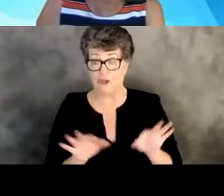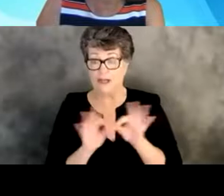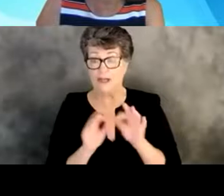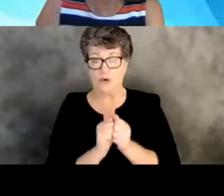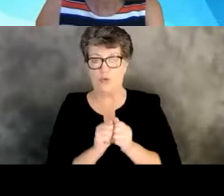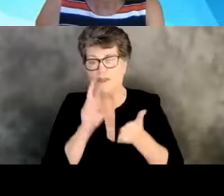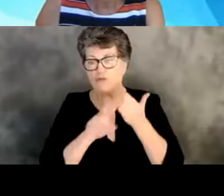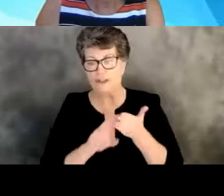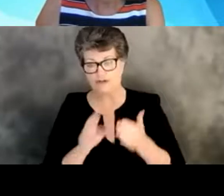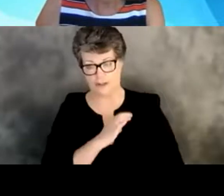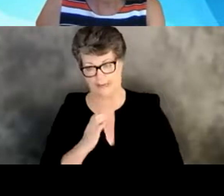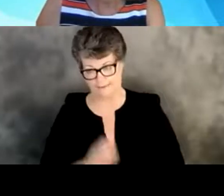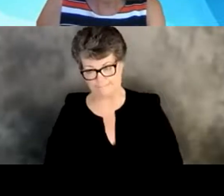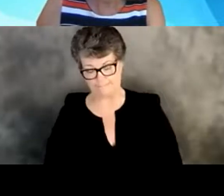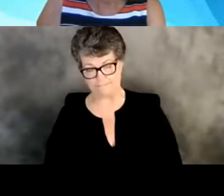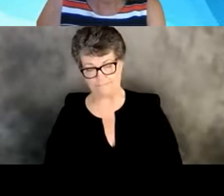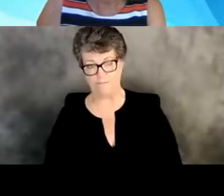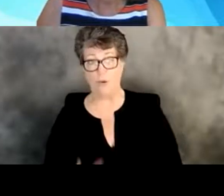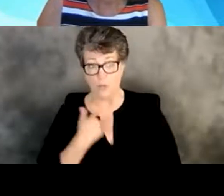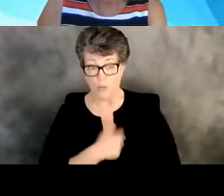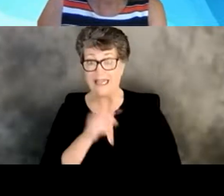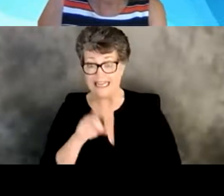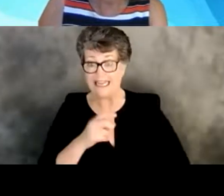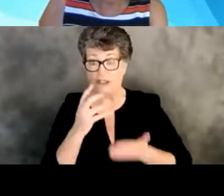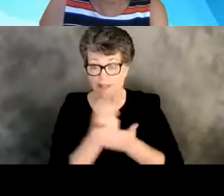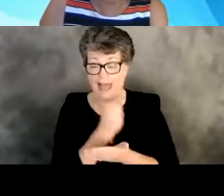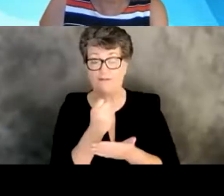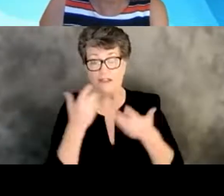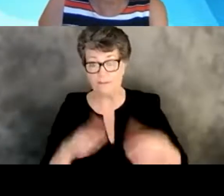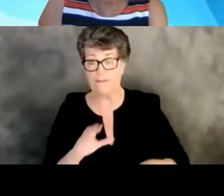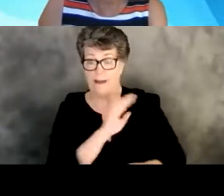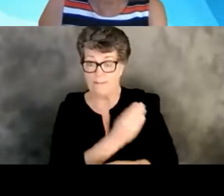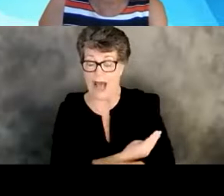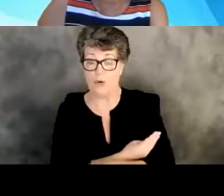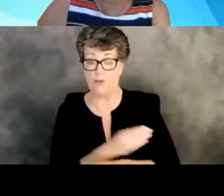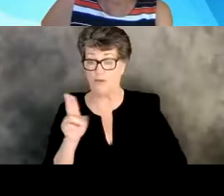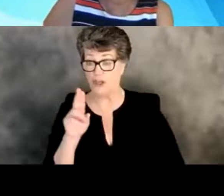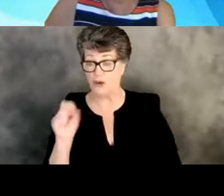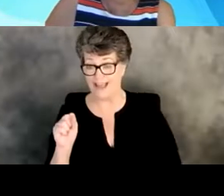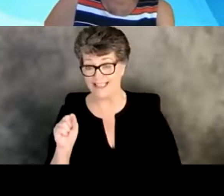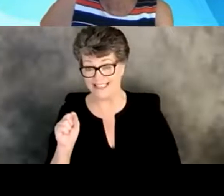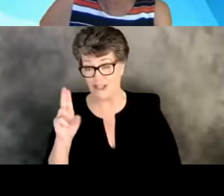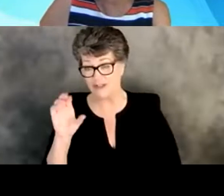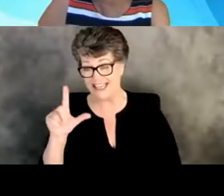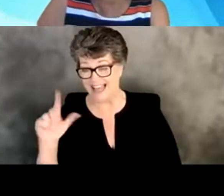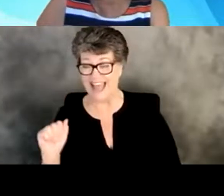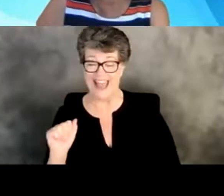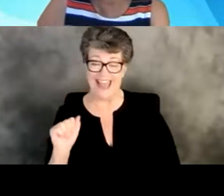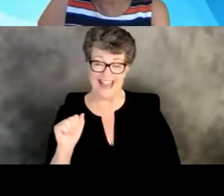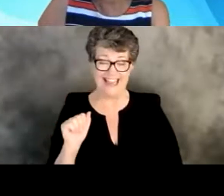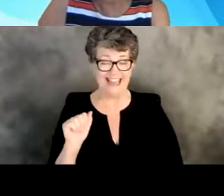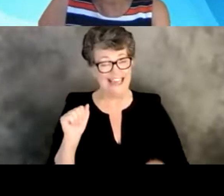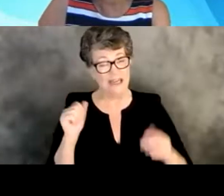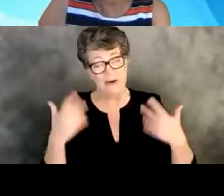research committee. We need to leverage the enormous power of both USC and UCLA, as Fernando wisely